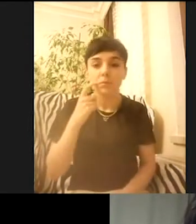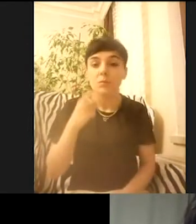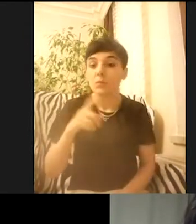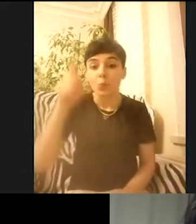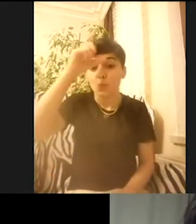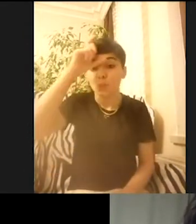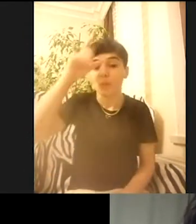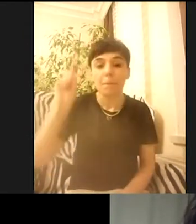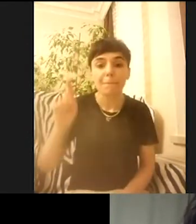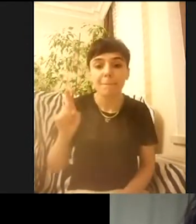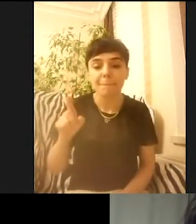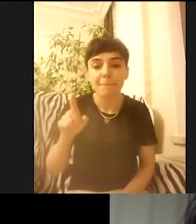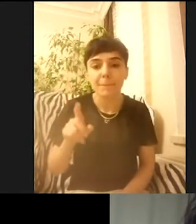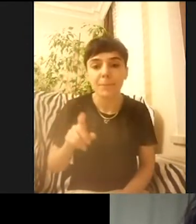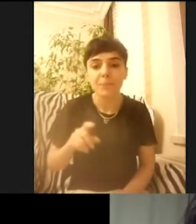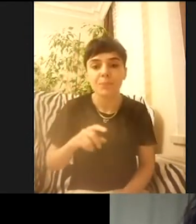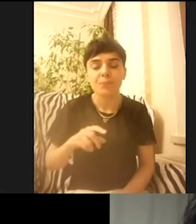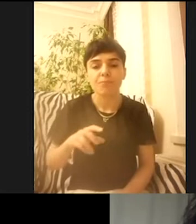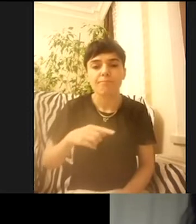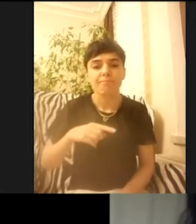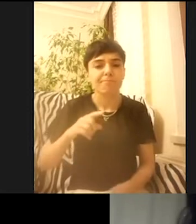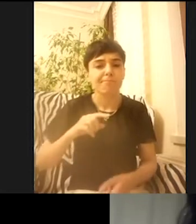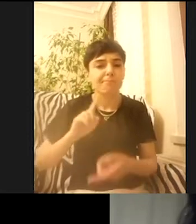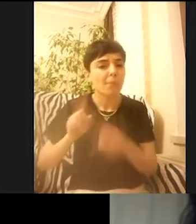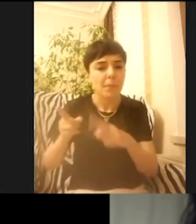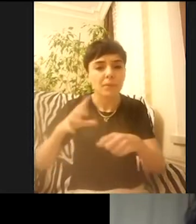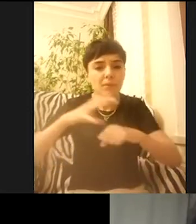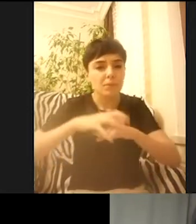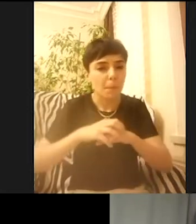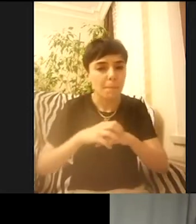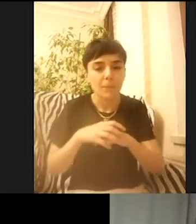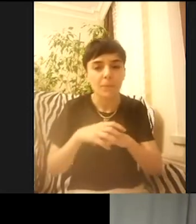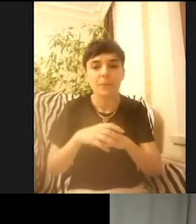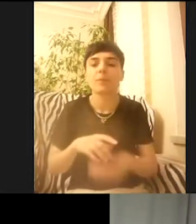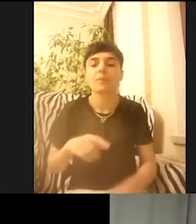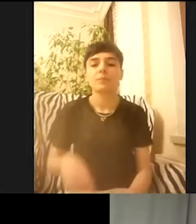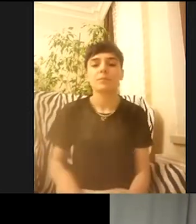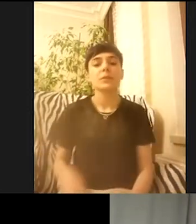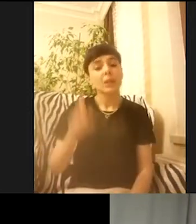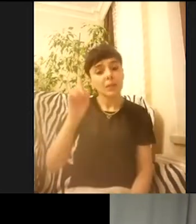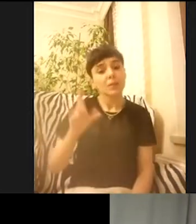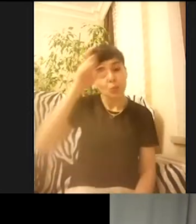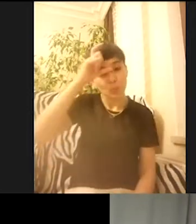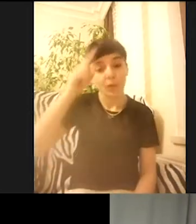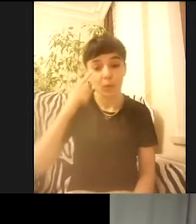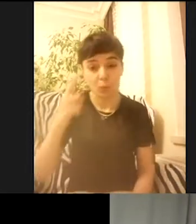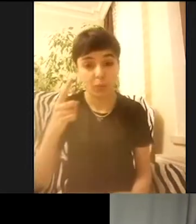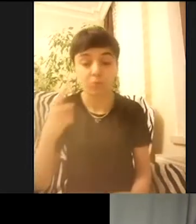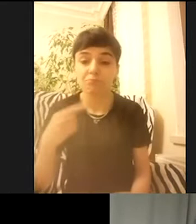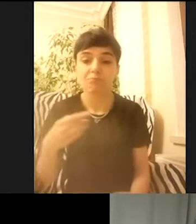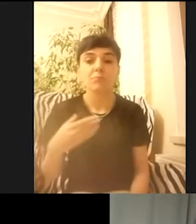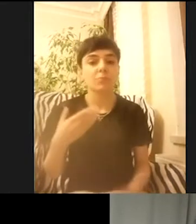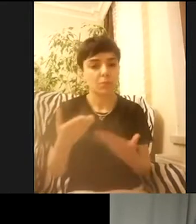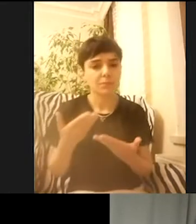and but then for those who do not know, has also been involved with the Balkan region Pride. So it would be interesting to talk